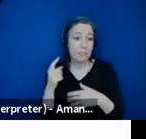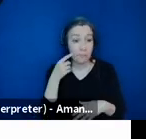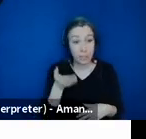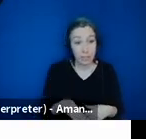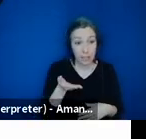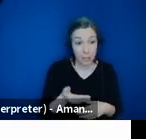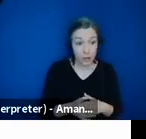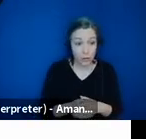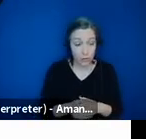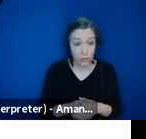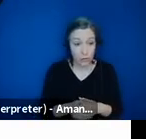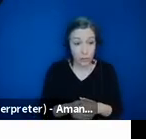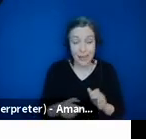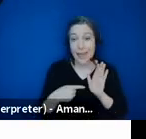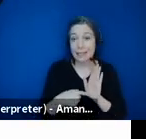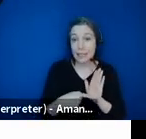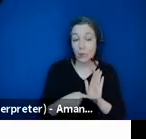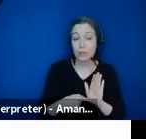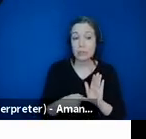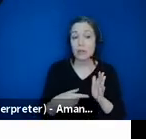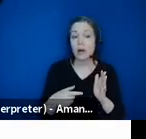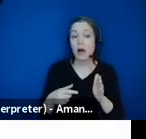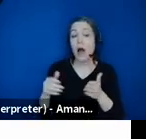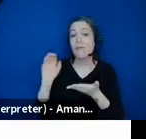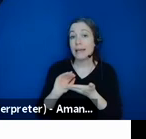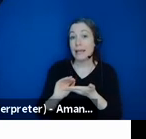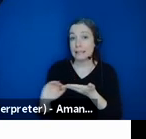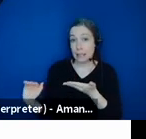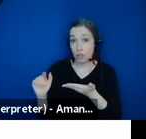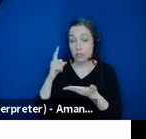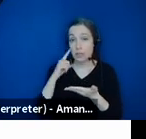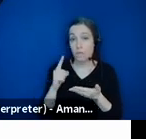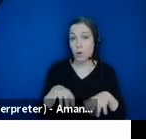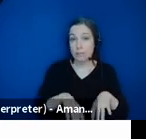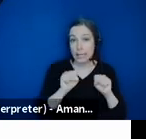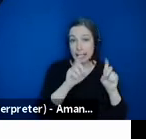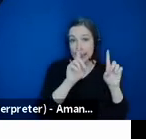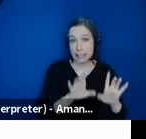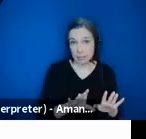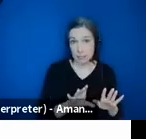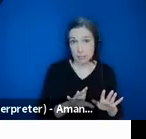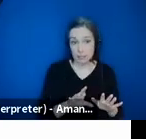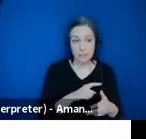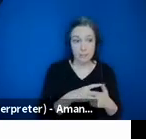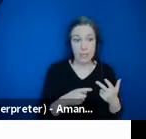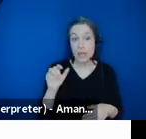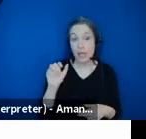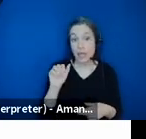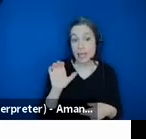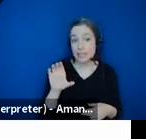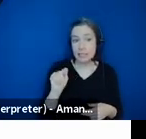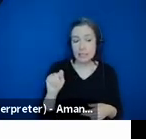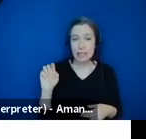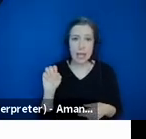slide here's some examples of common placement testing exemptions. The SAT and the ACT are not required to get into FCC.